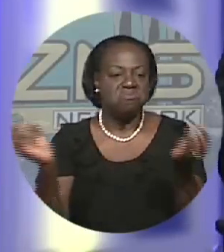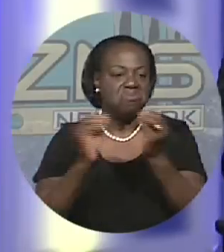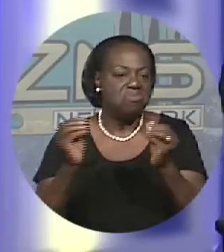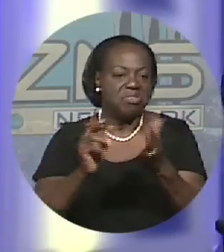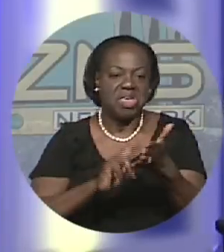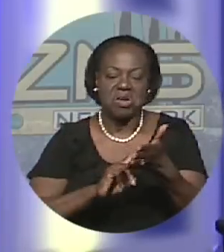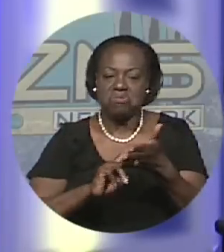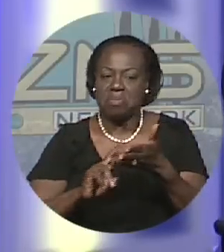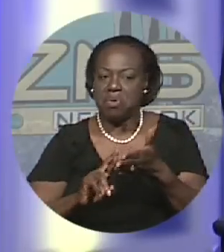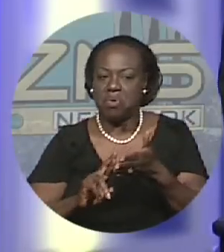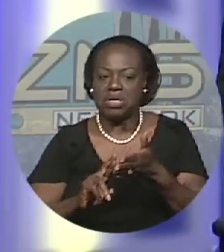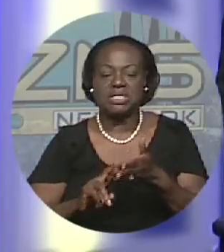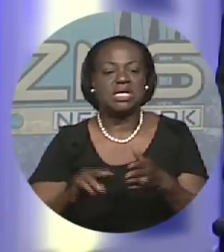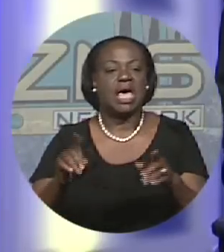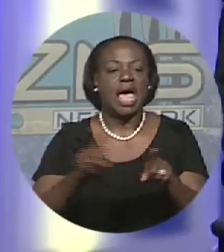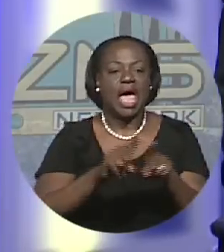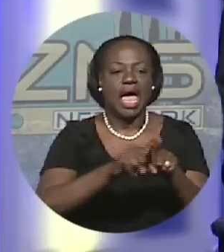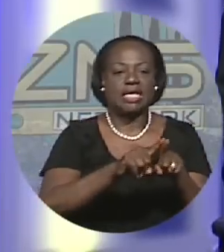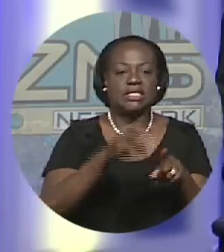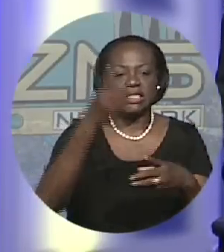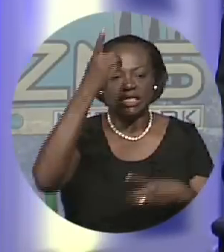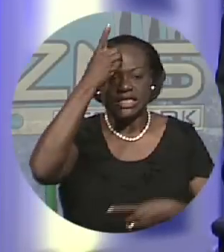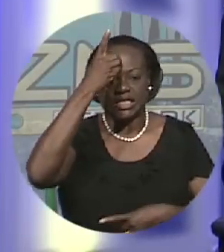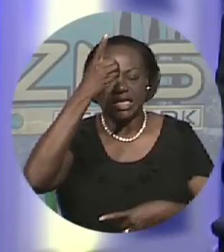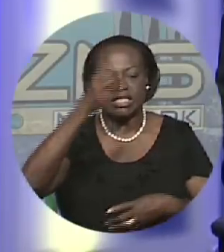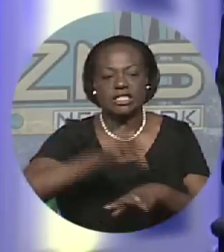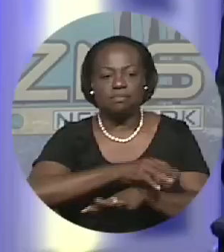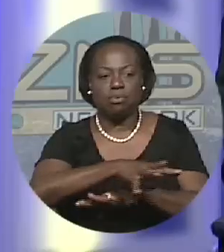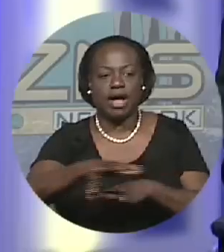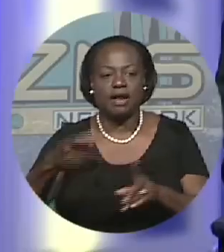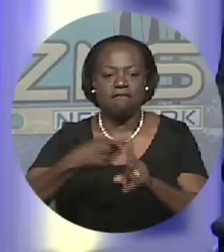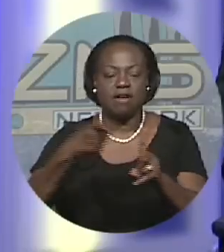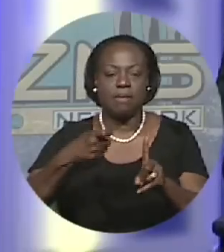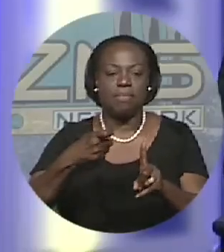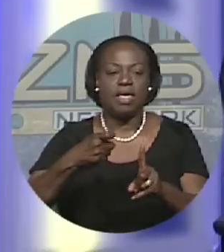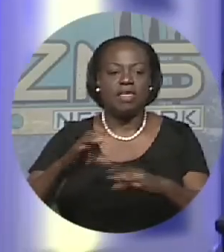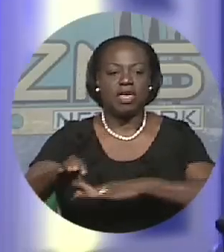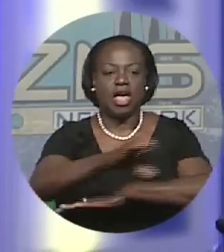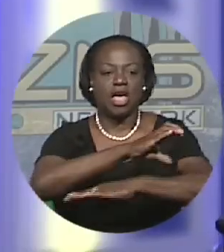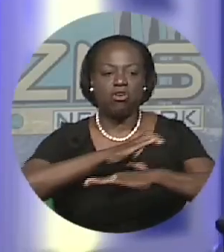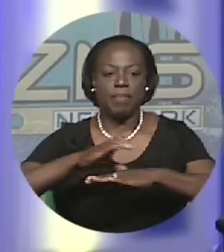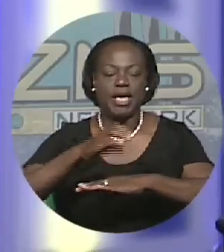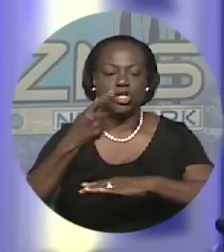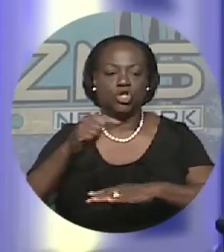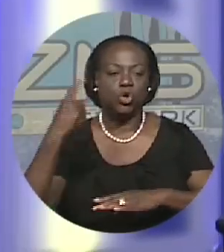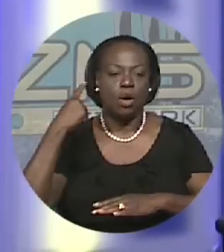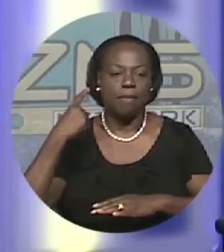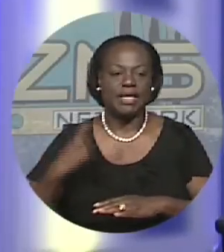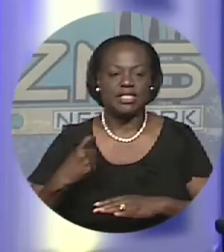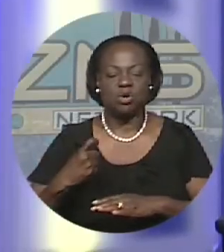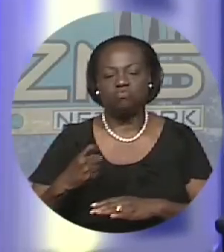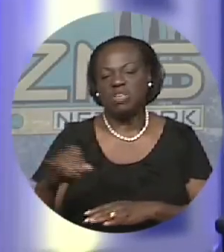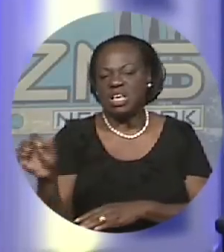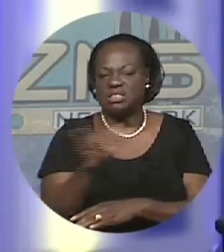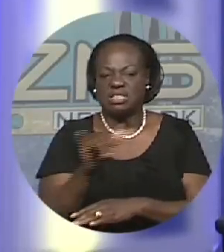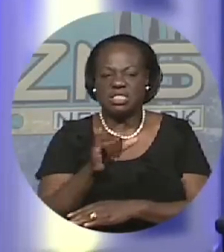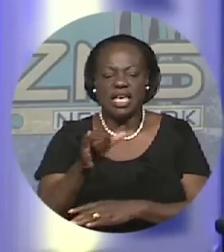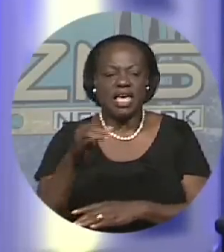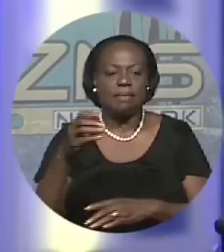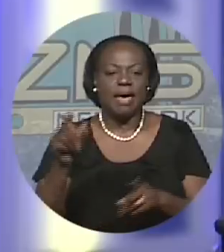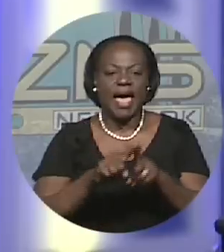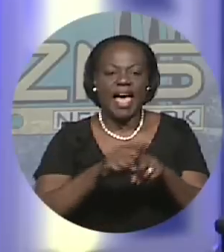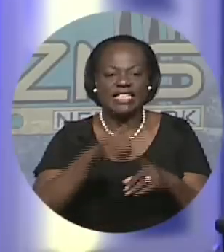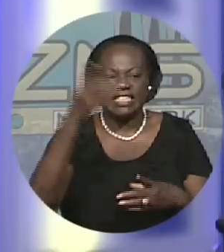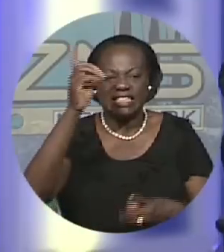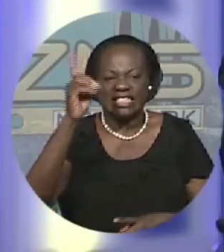from the Caribbean into the United States and Mexico. Now, the disease has symptoms similar to dengue, including muscle pain,